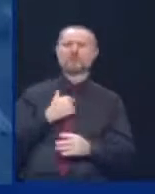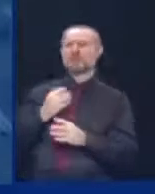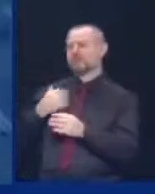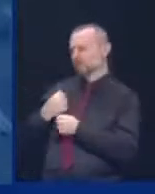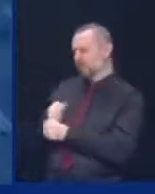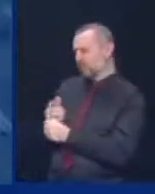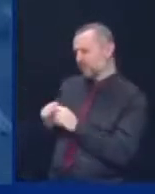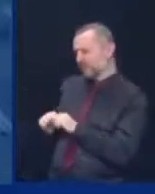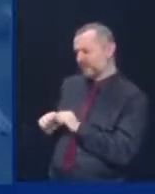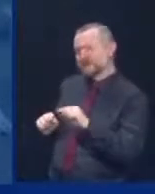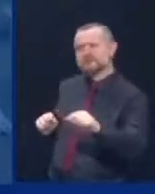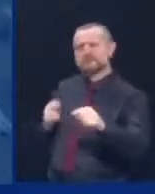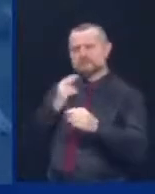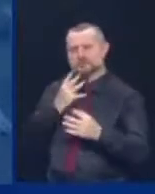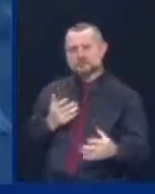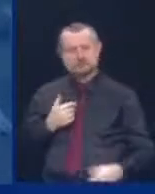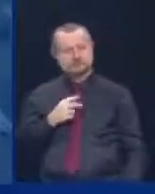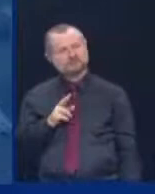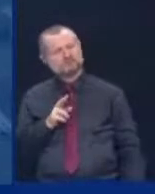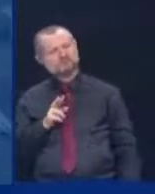understand that.